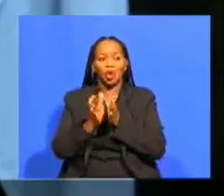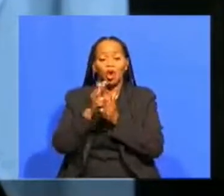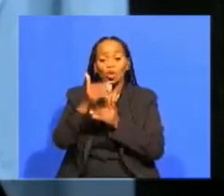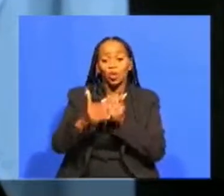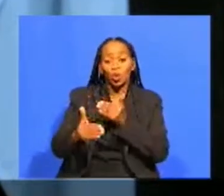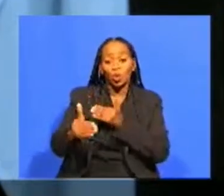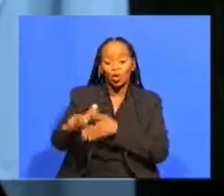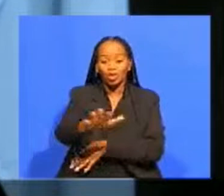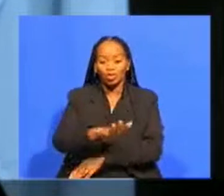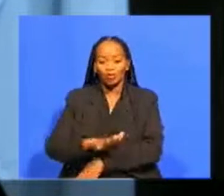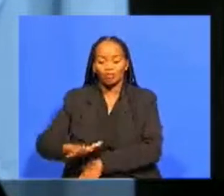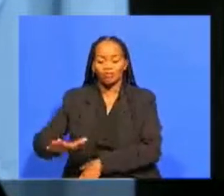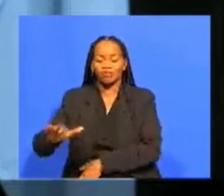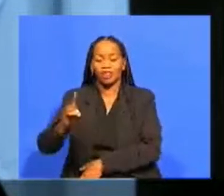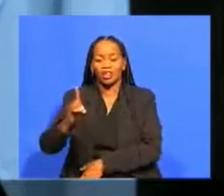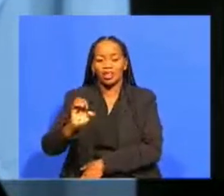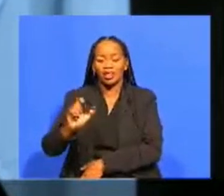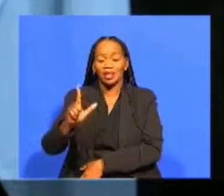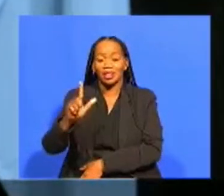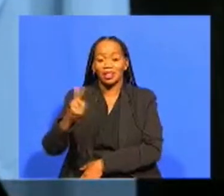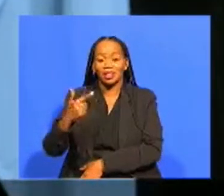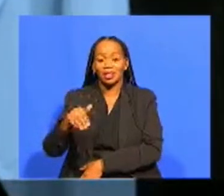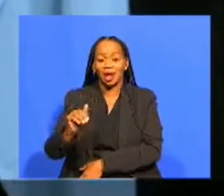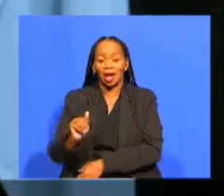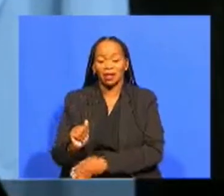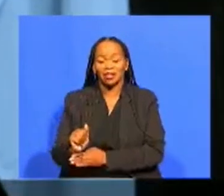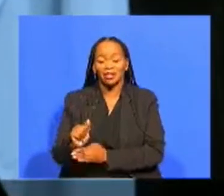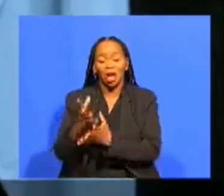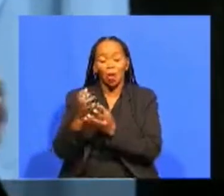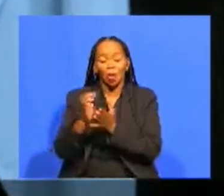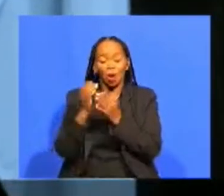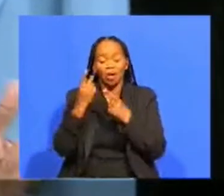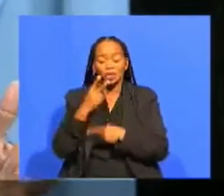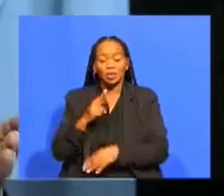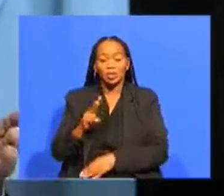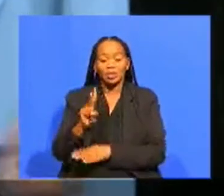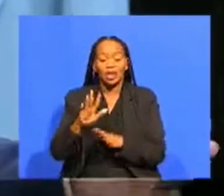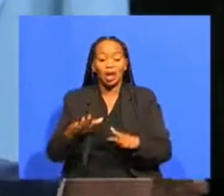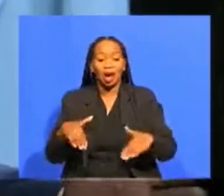Delta, because everyone said that I must be there to see how we